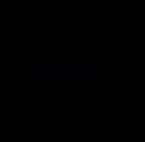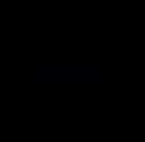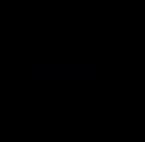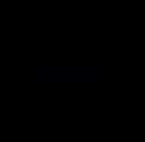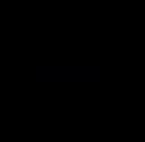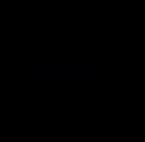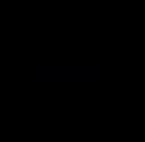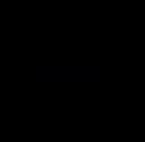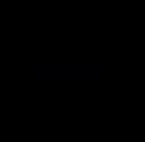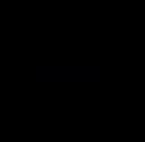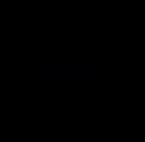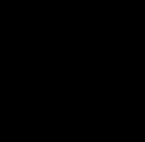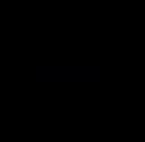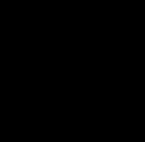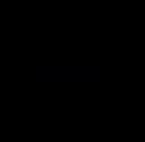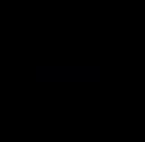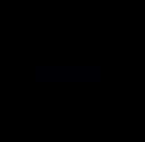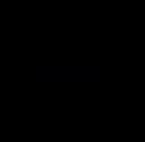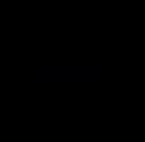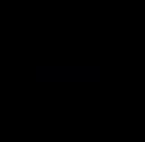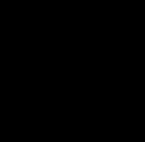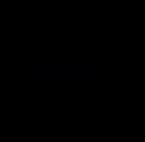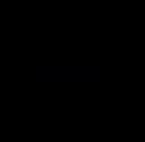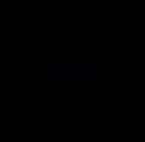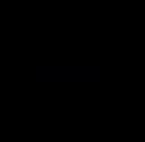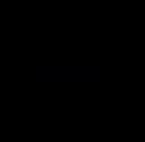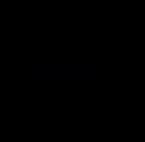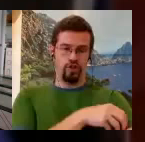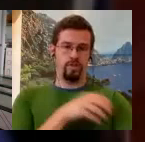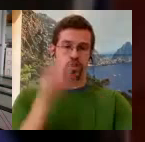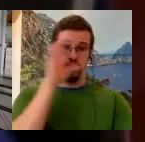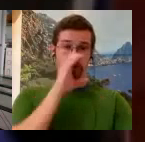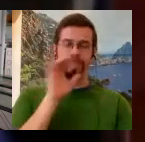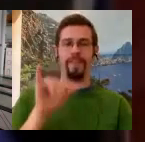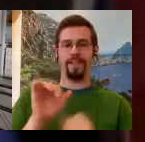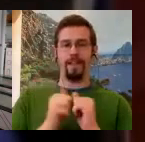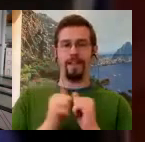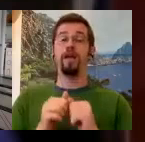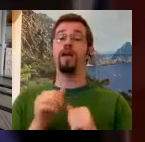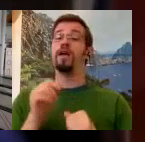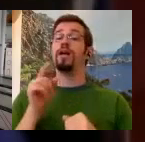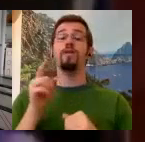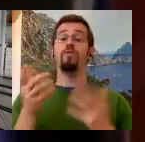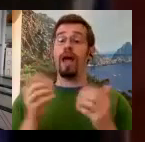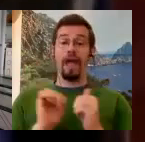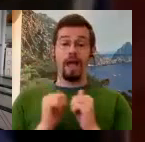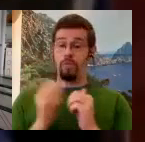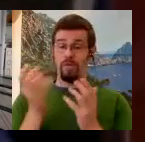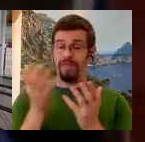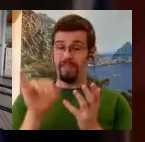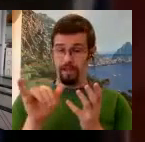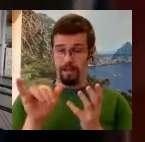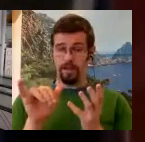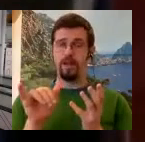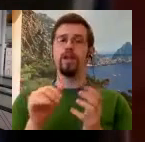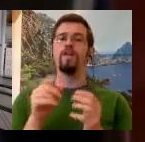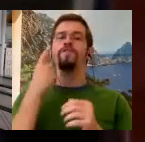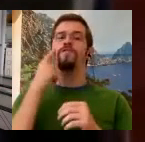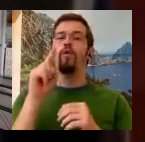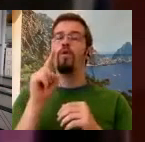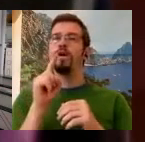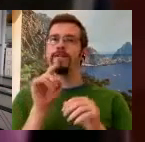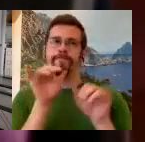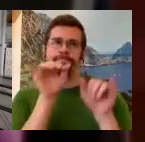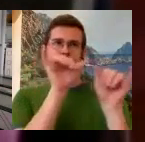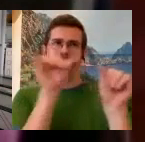comes in from. Regular expressions are used for pattern matching. It's a really archaic